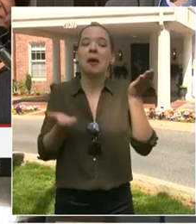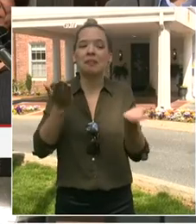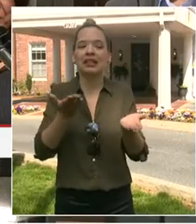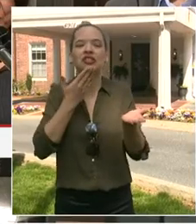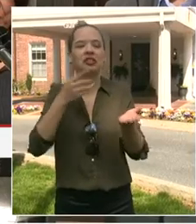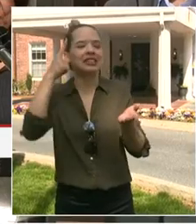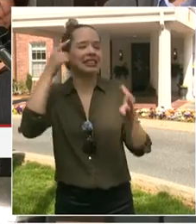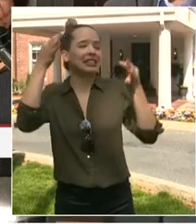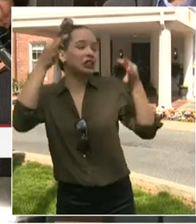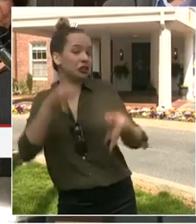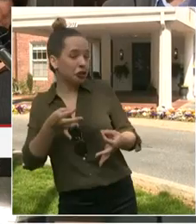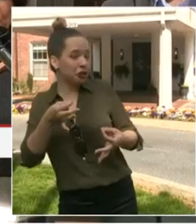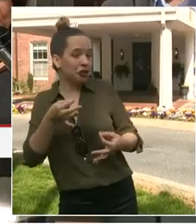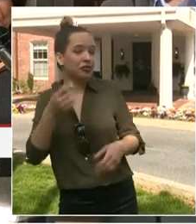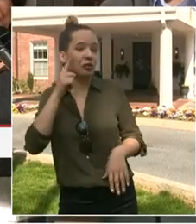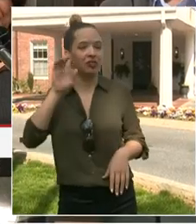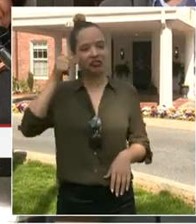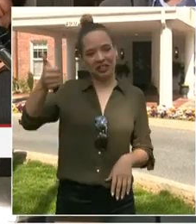me to stand in for her today.